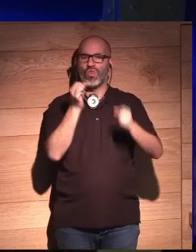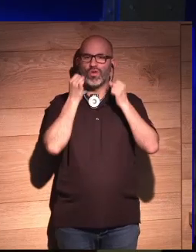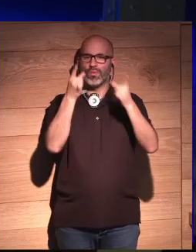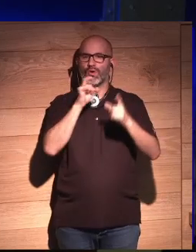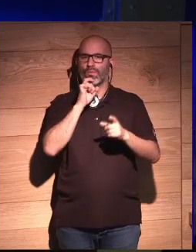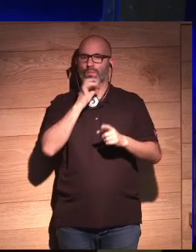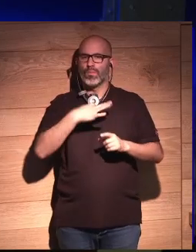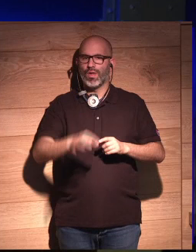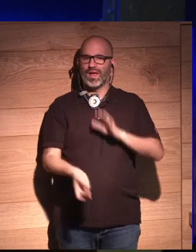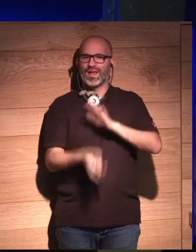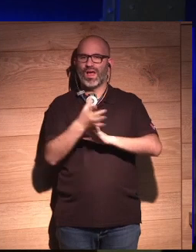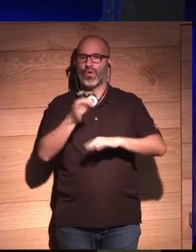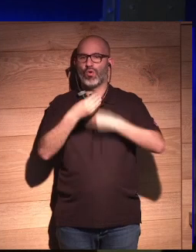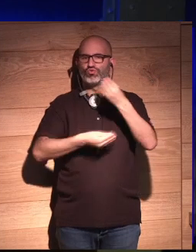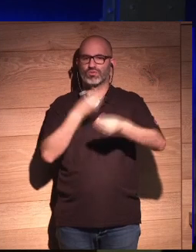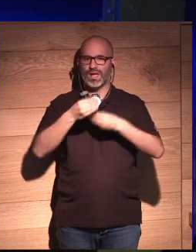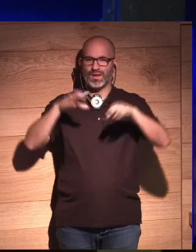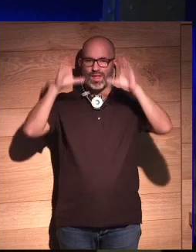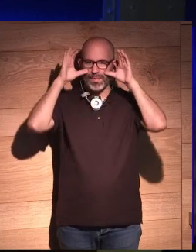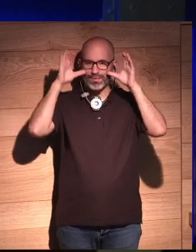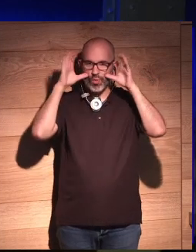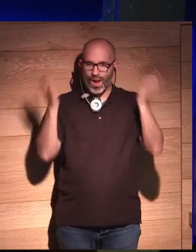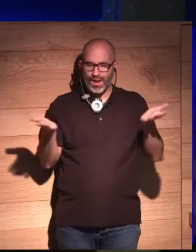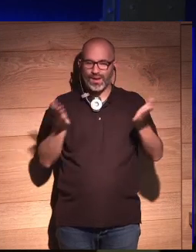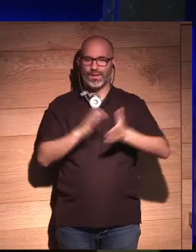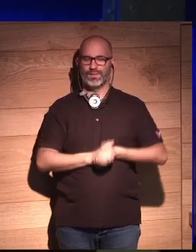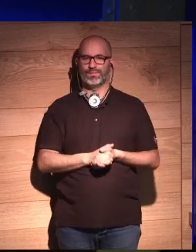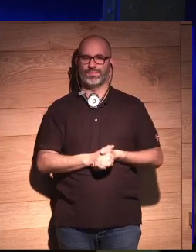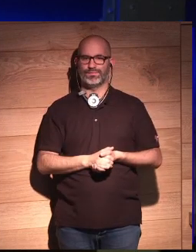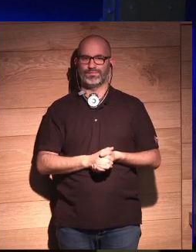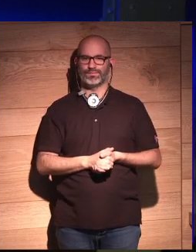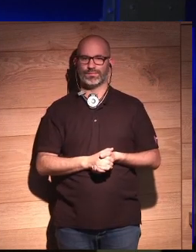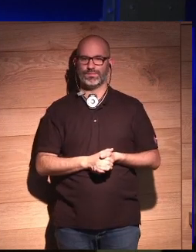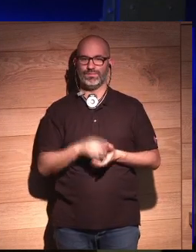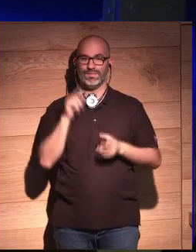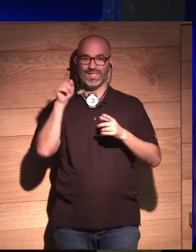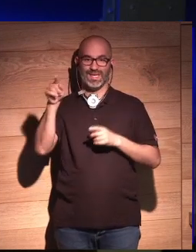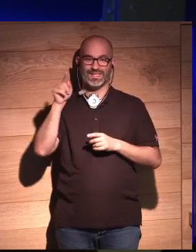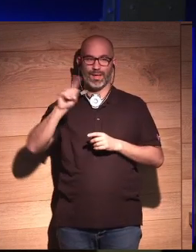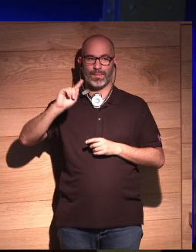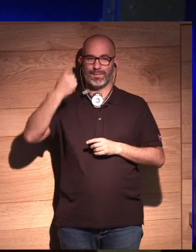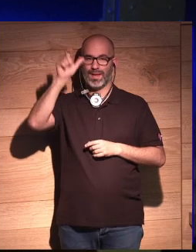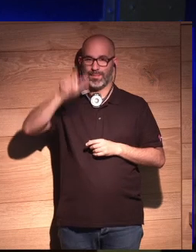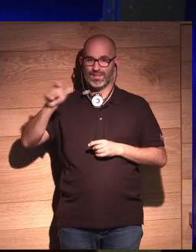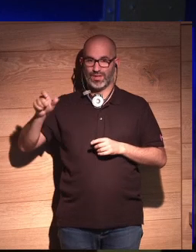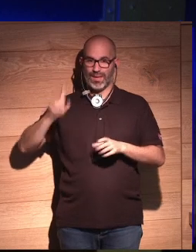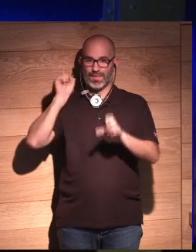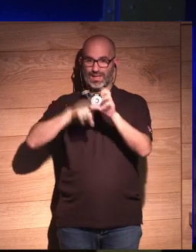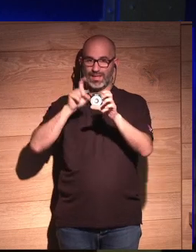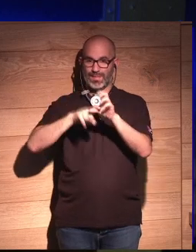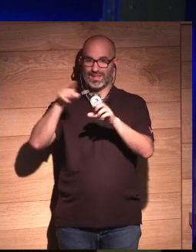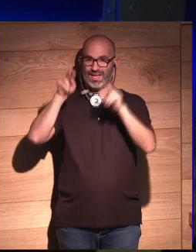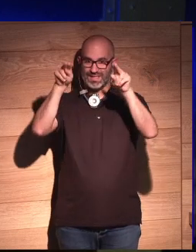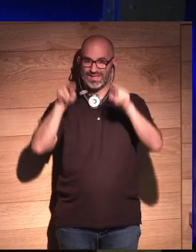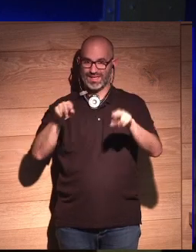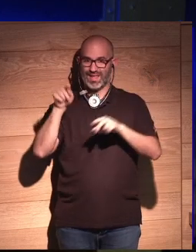stellar career and achievement and her vision to be the first to participate. So we knew there